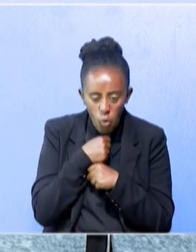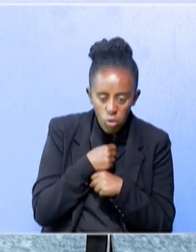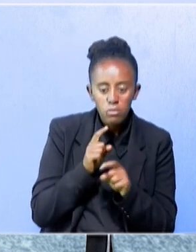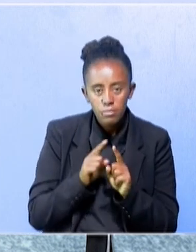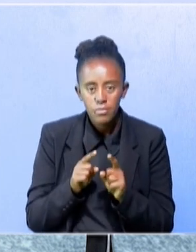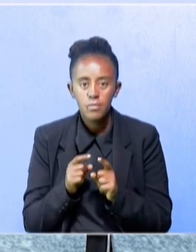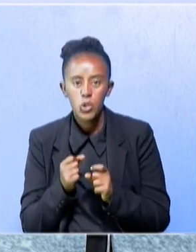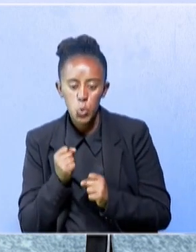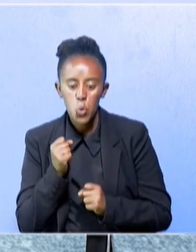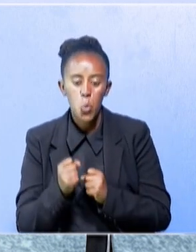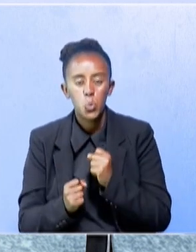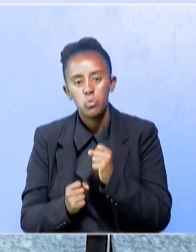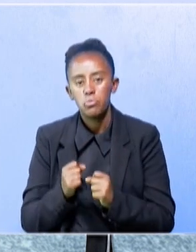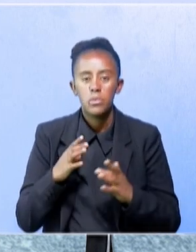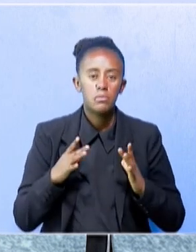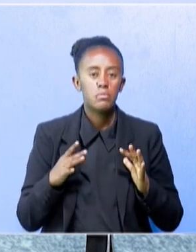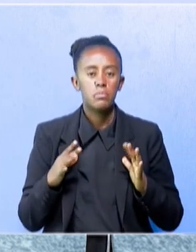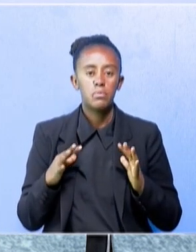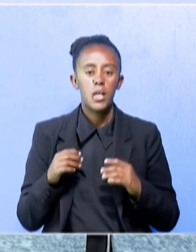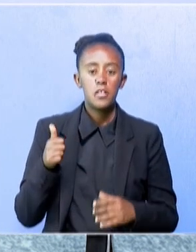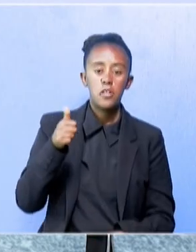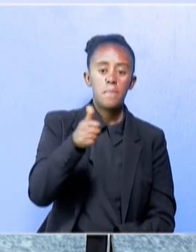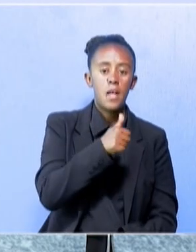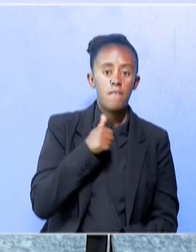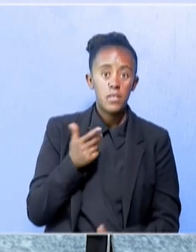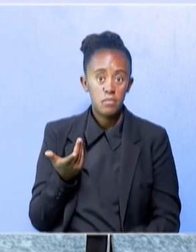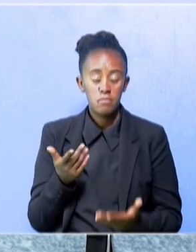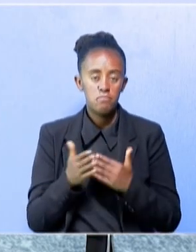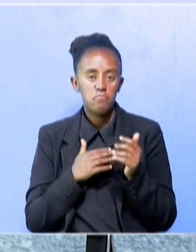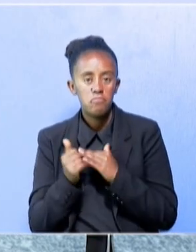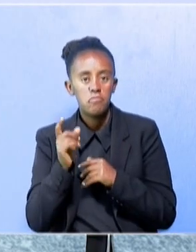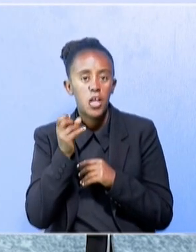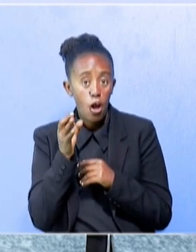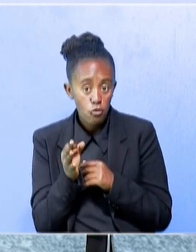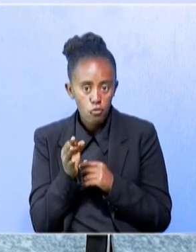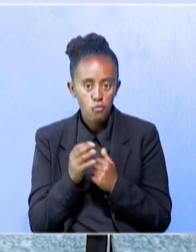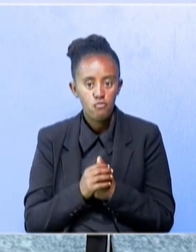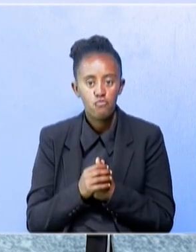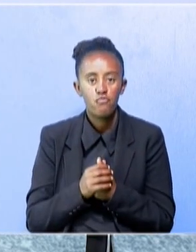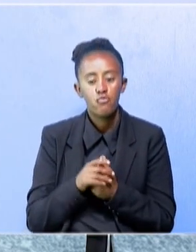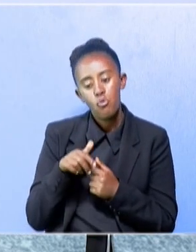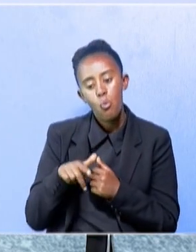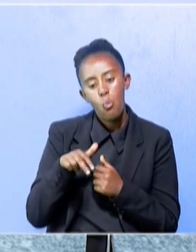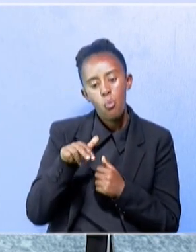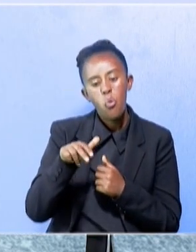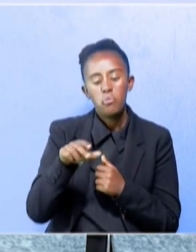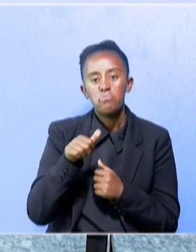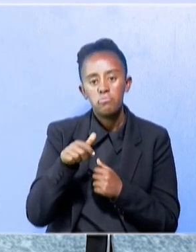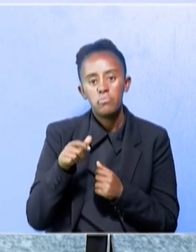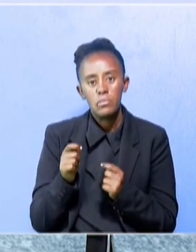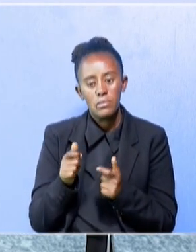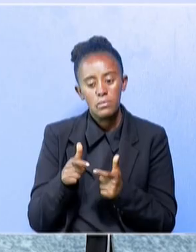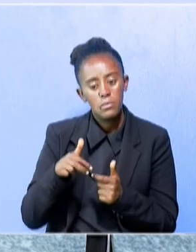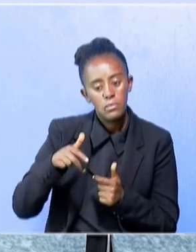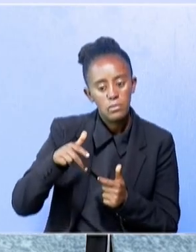right, just entertains themselves simply. It's a kind of just walk, it's all right, but a speedy one.